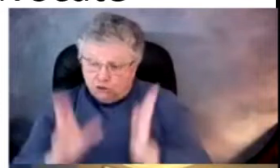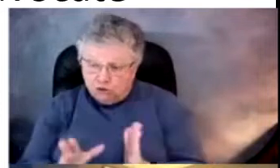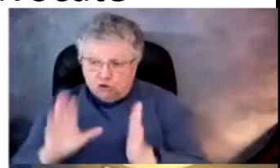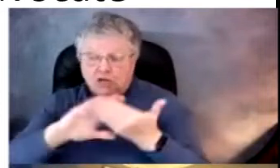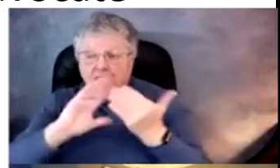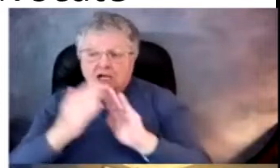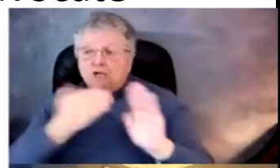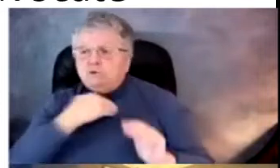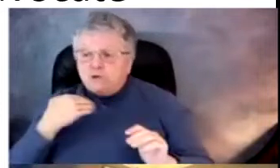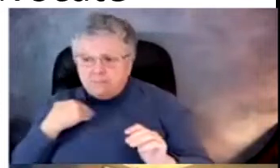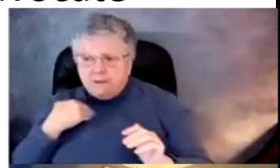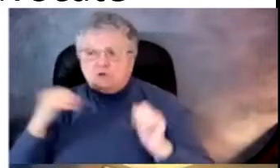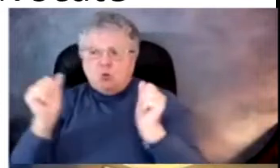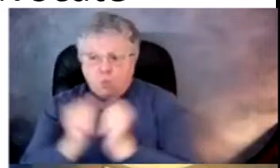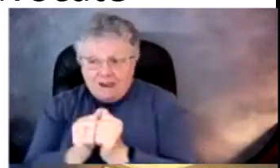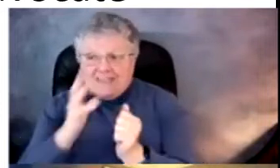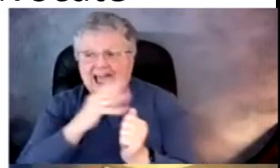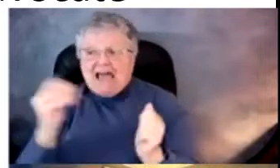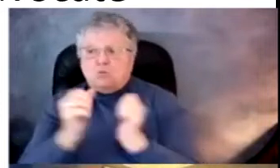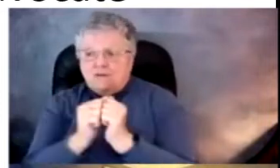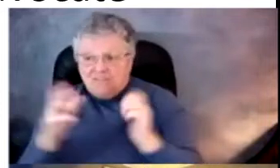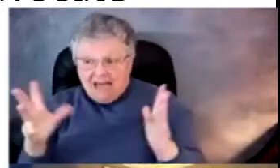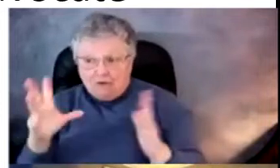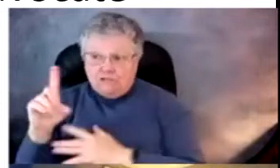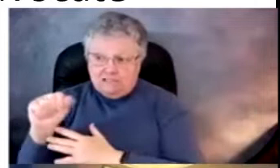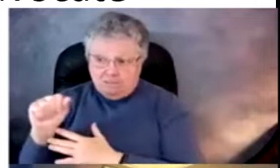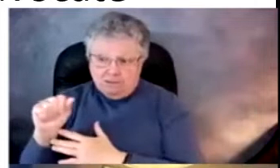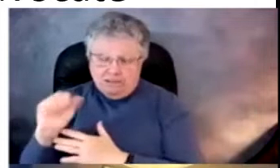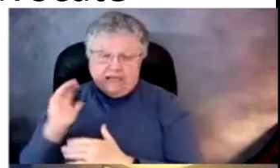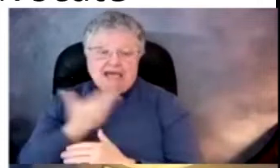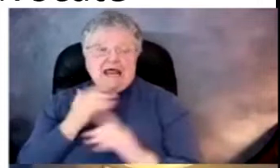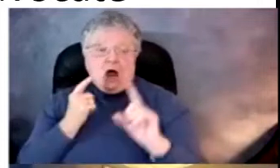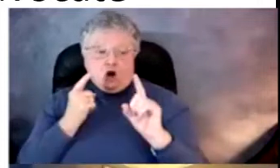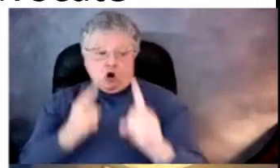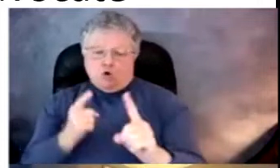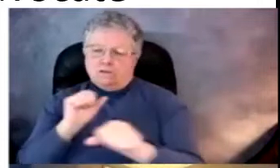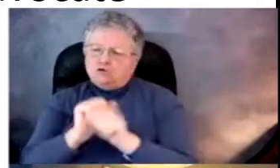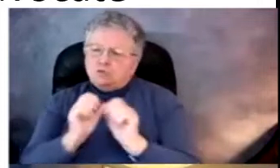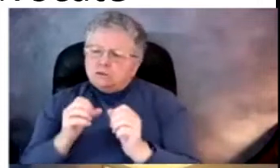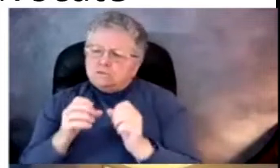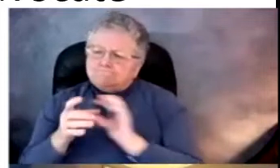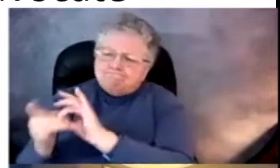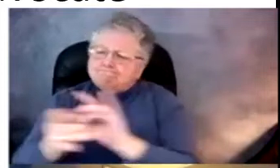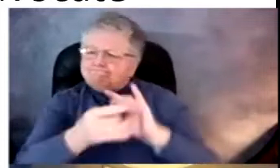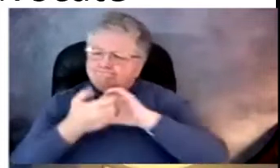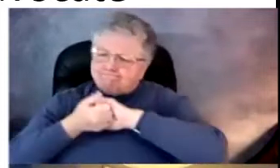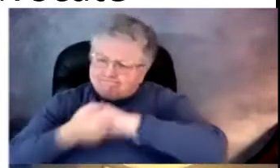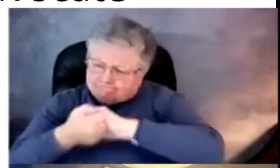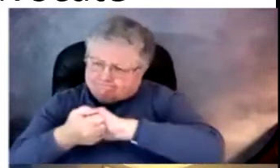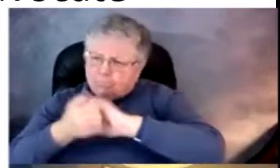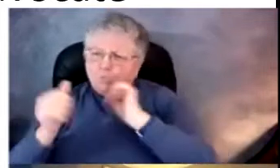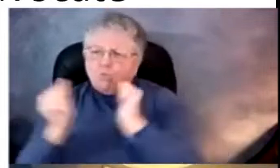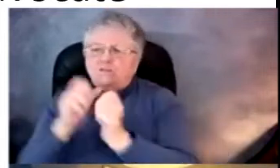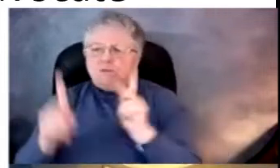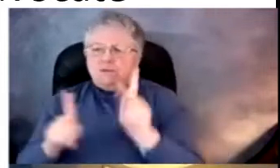with and without disabilities. And really our goal is to work in solidarity with disabled people, disability-led organizations,